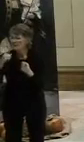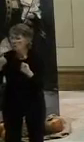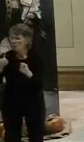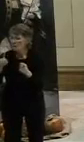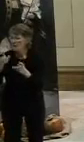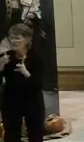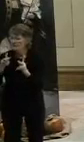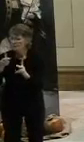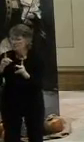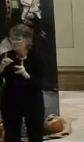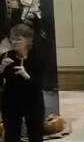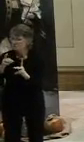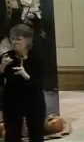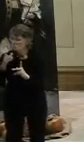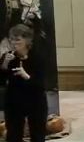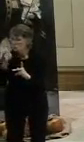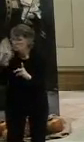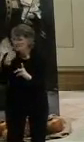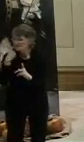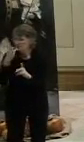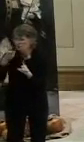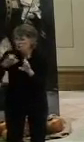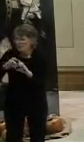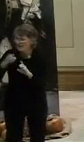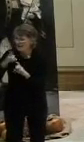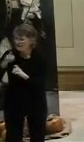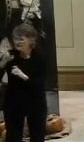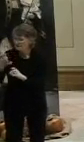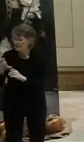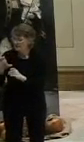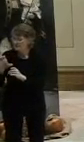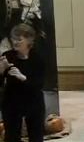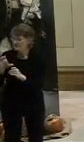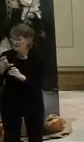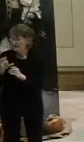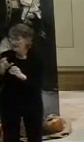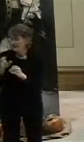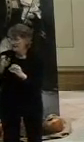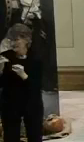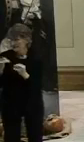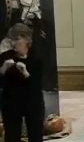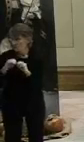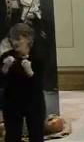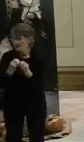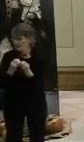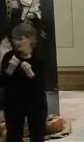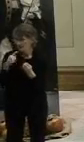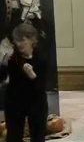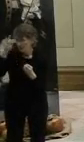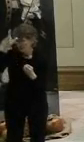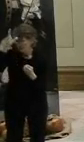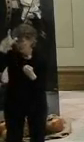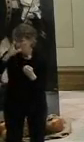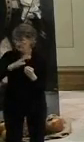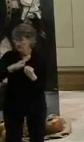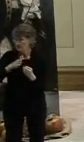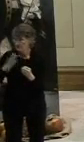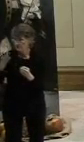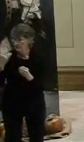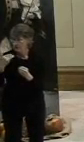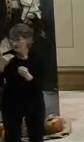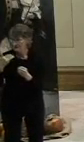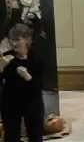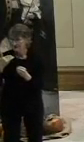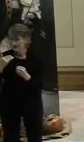you want to hear something, the Knights of Columbus is not the same organization your grandpa and your grandpa's joined.